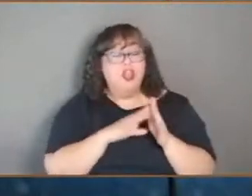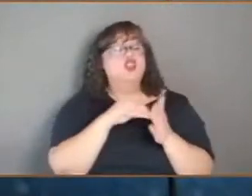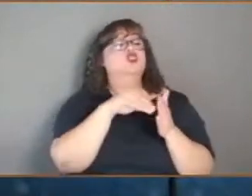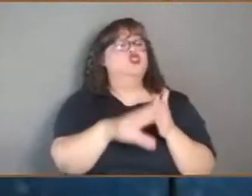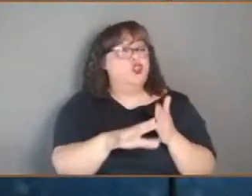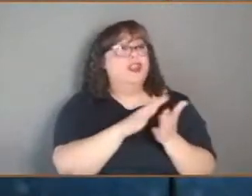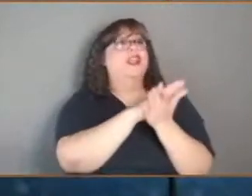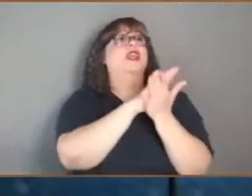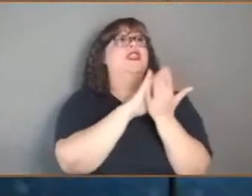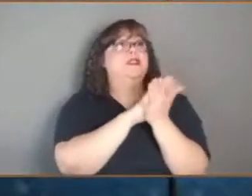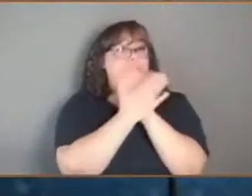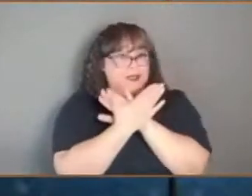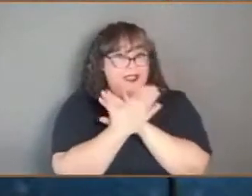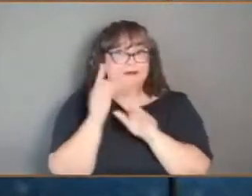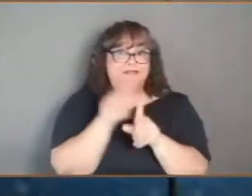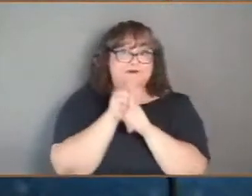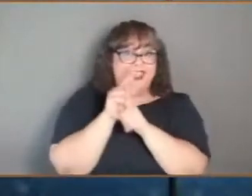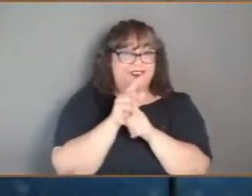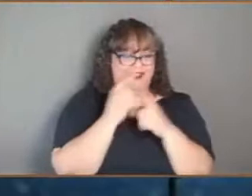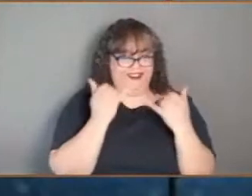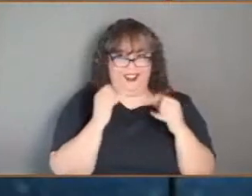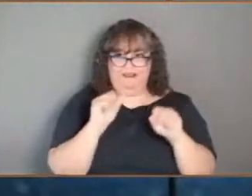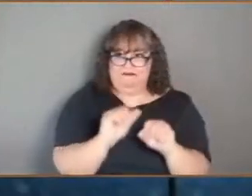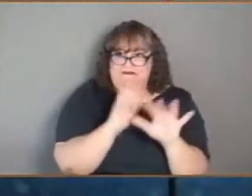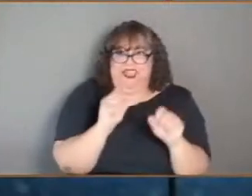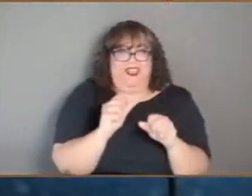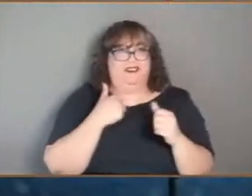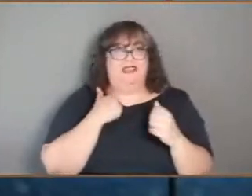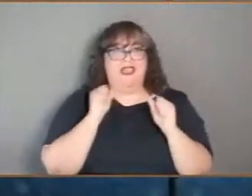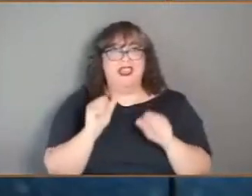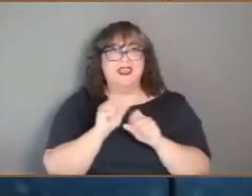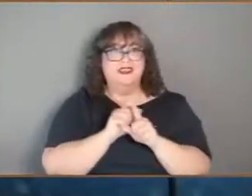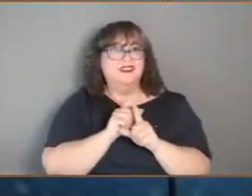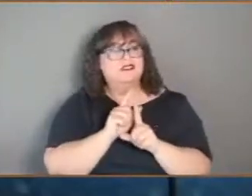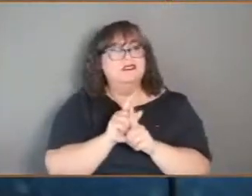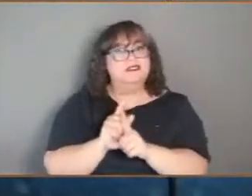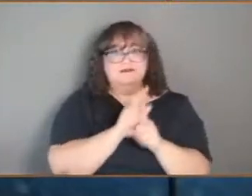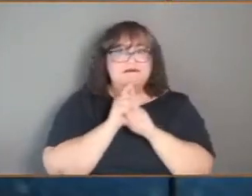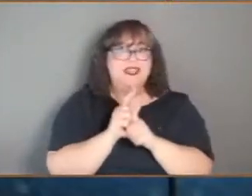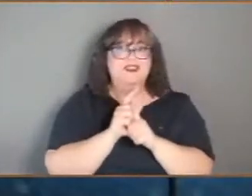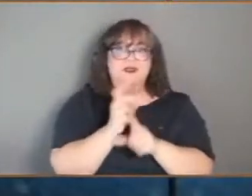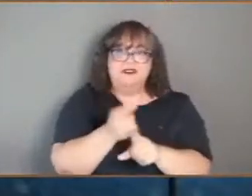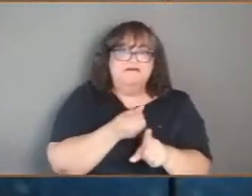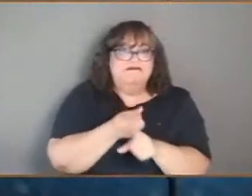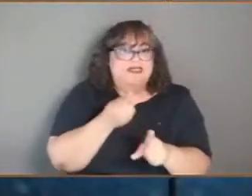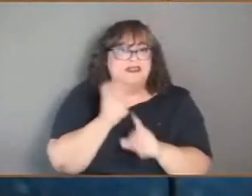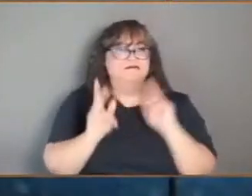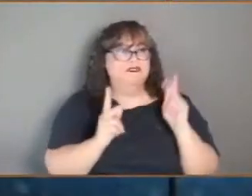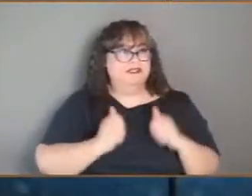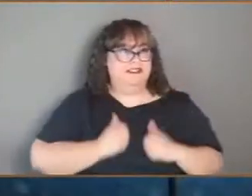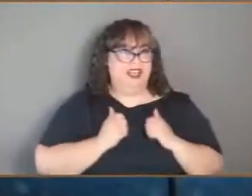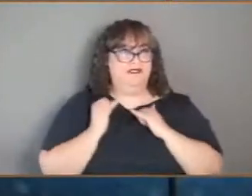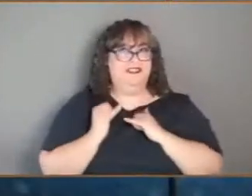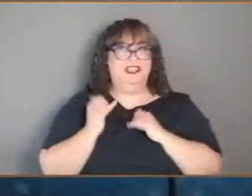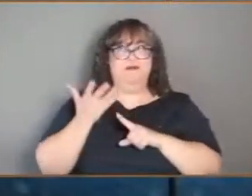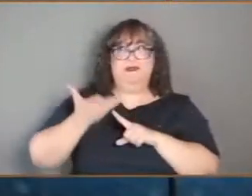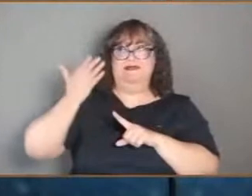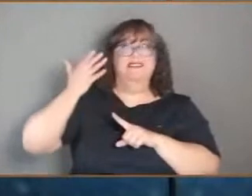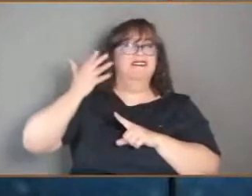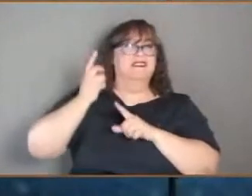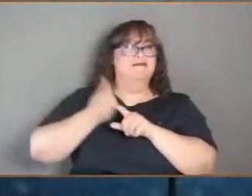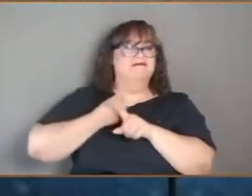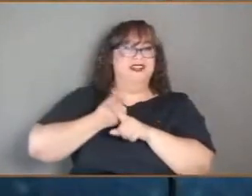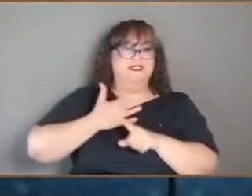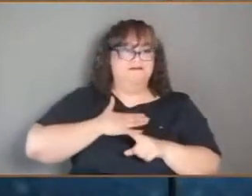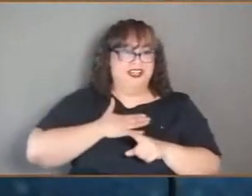imagining that I can impact people's lives in the same way that they've impacted mine. Overall, I think LaSpace has just had literally a tremendous impact